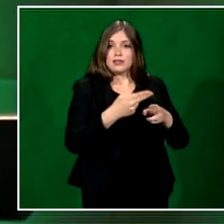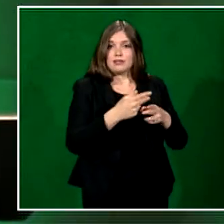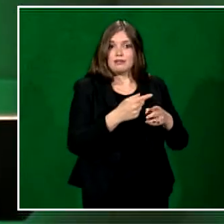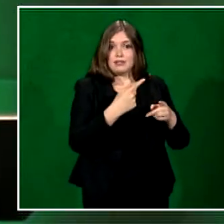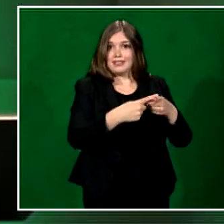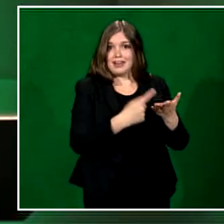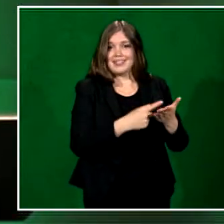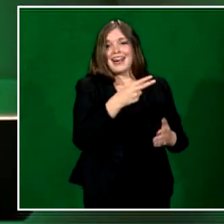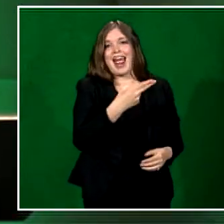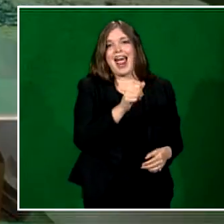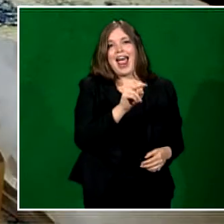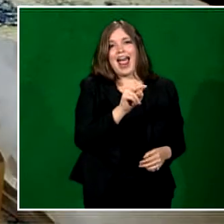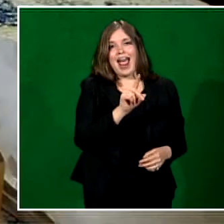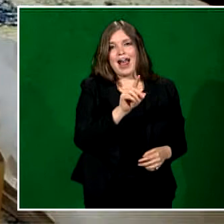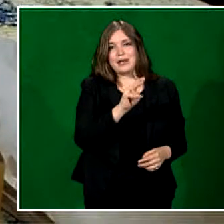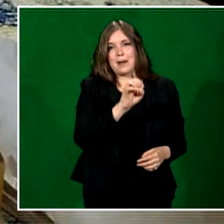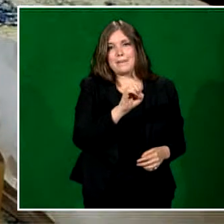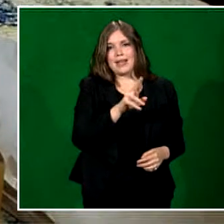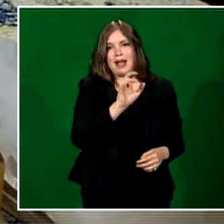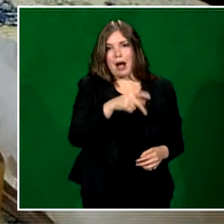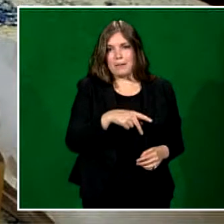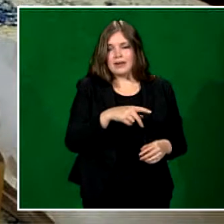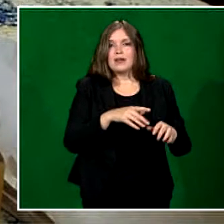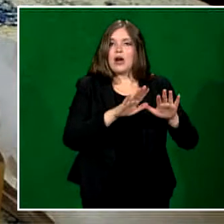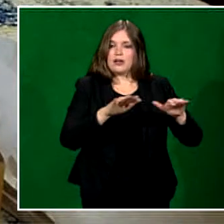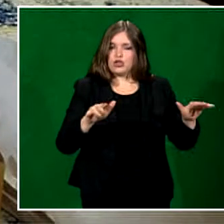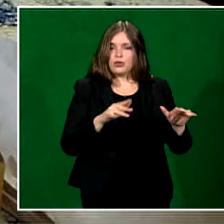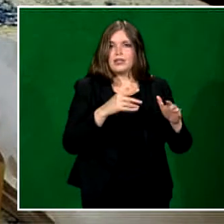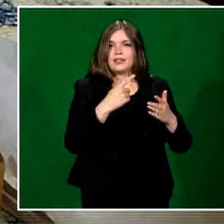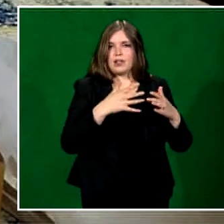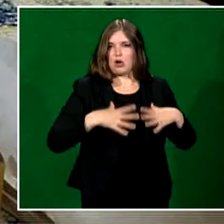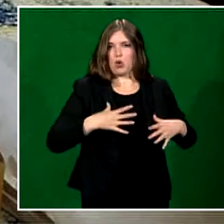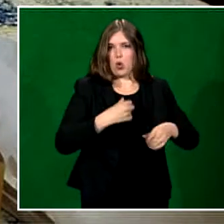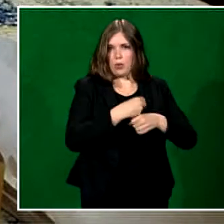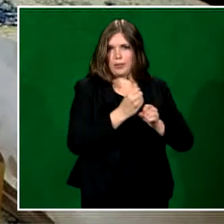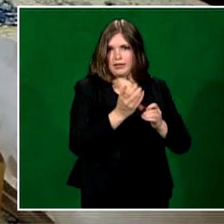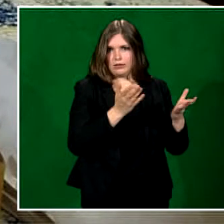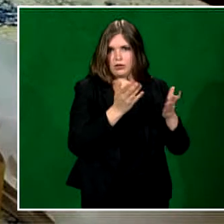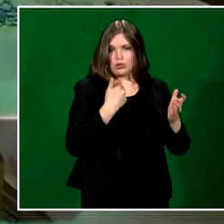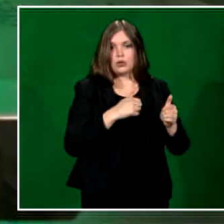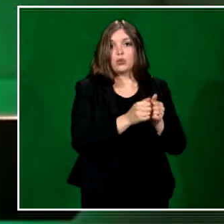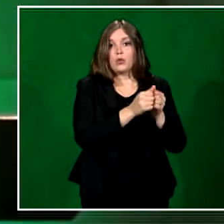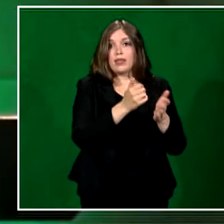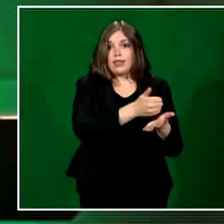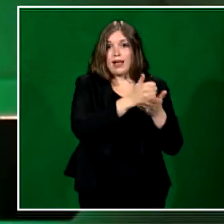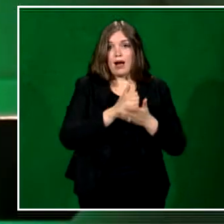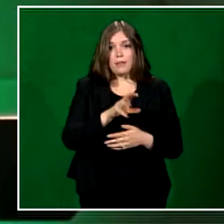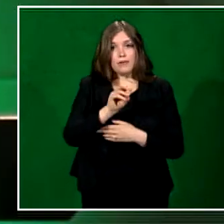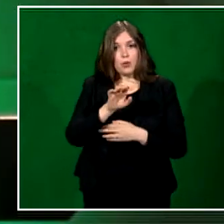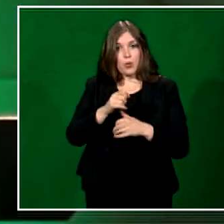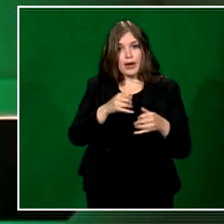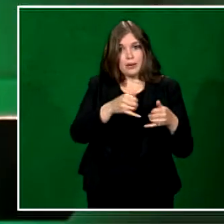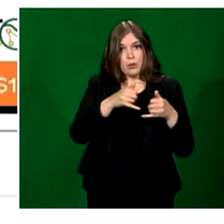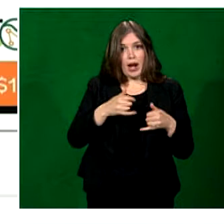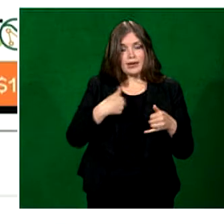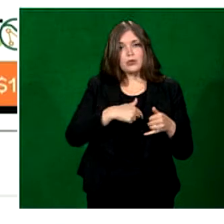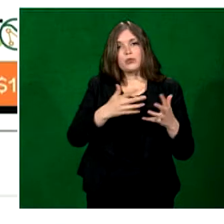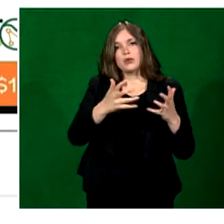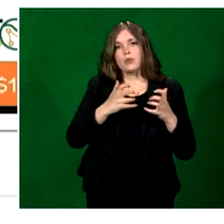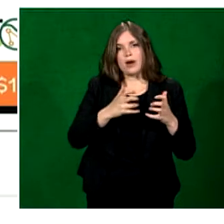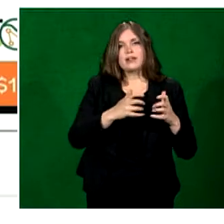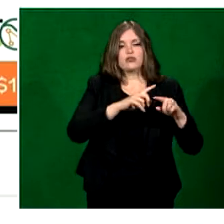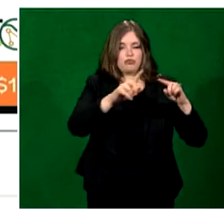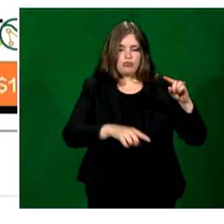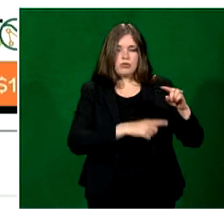clothing subscription service. With the help of the Wege Prize, we are hoping to scale our vision for the circular economy of children's clothing. We do not